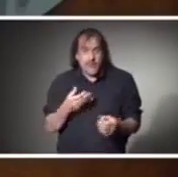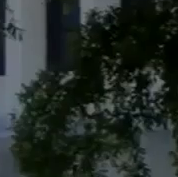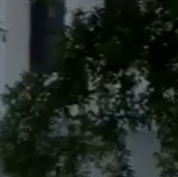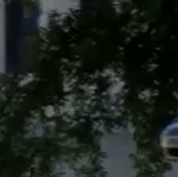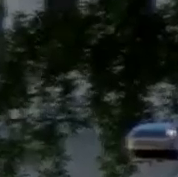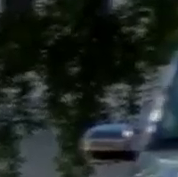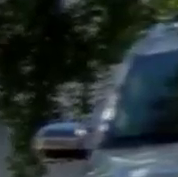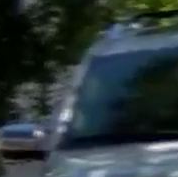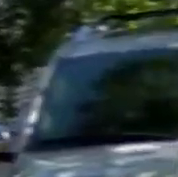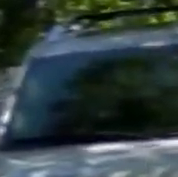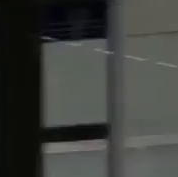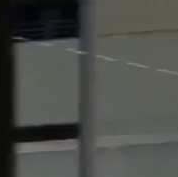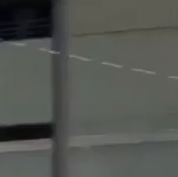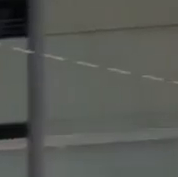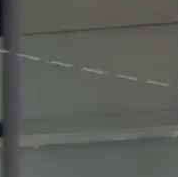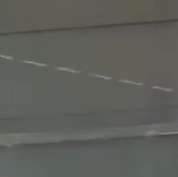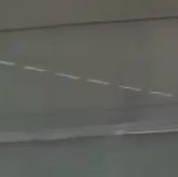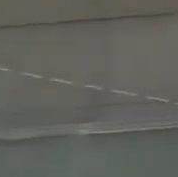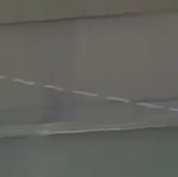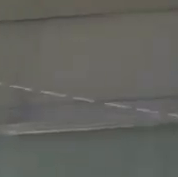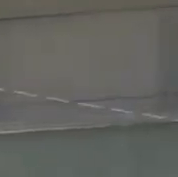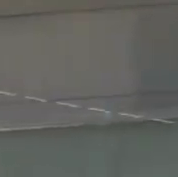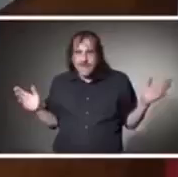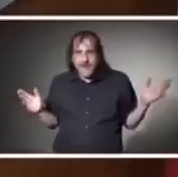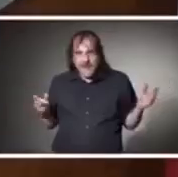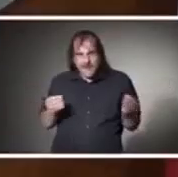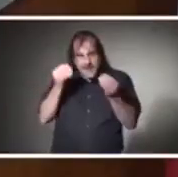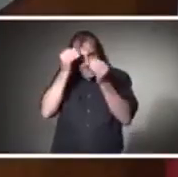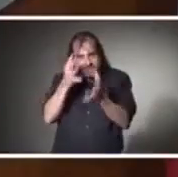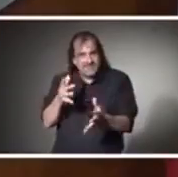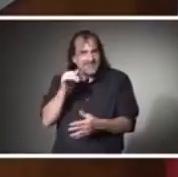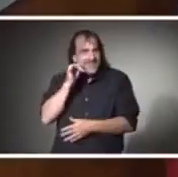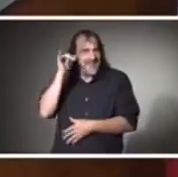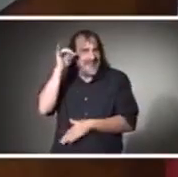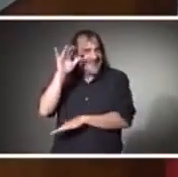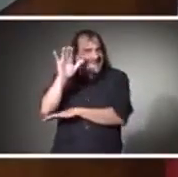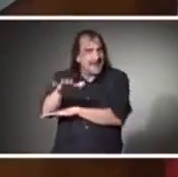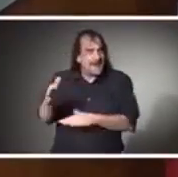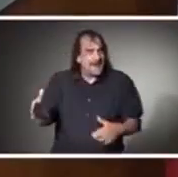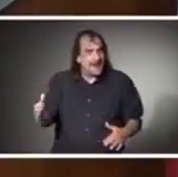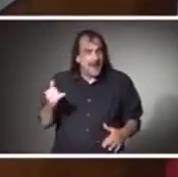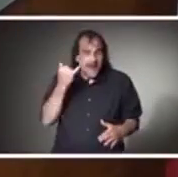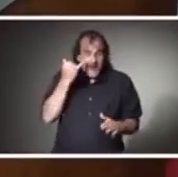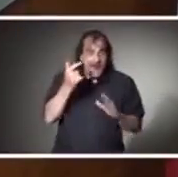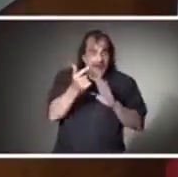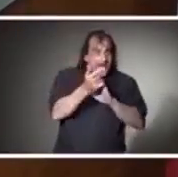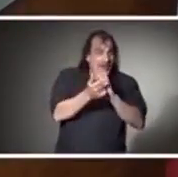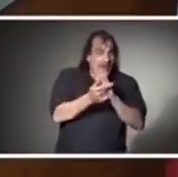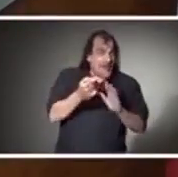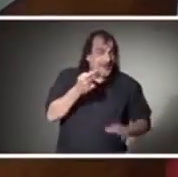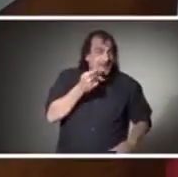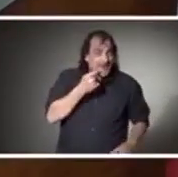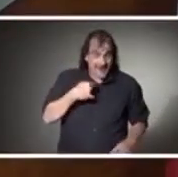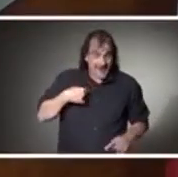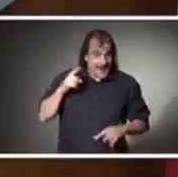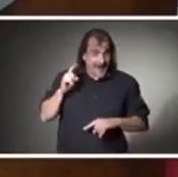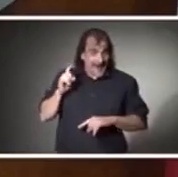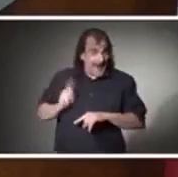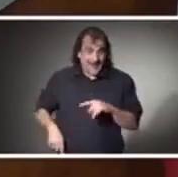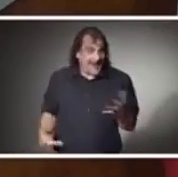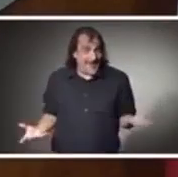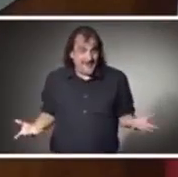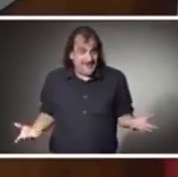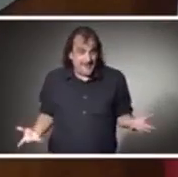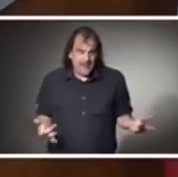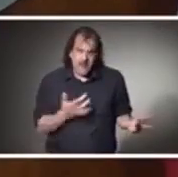need. Reeves raising this question as it relates to the legislature's return. If the law says that I can't do it,